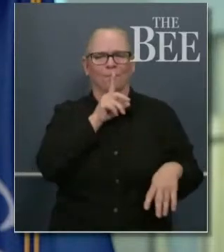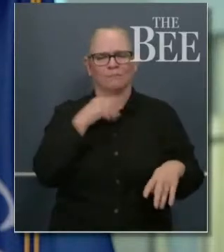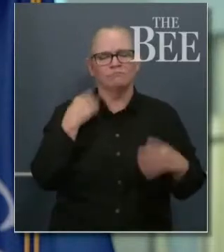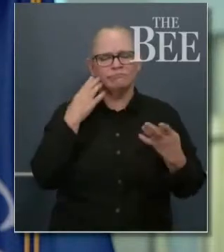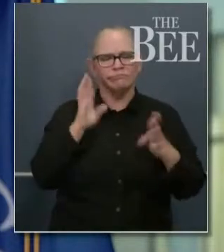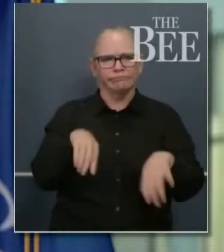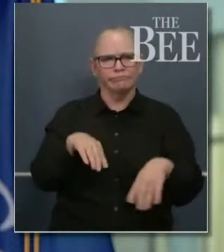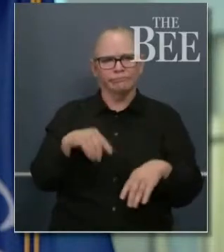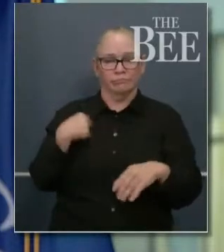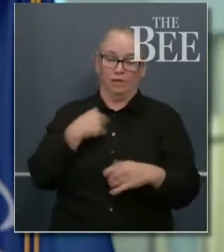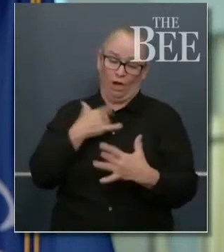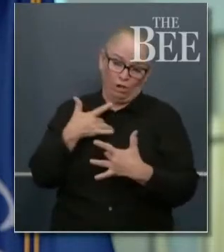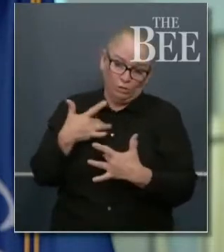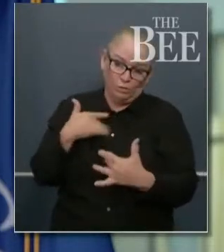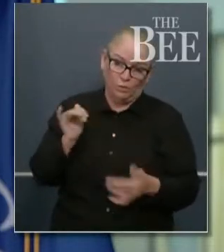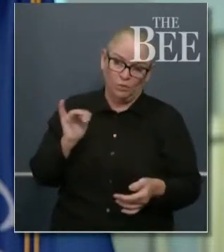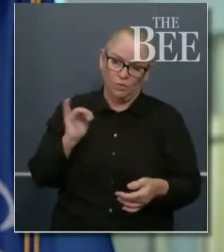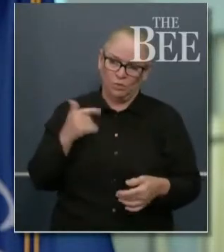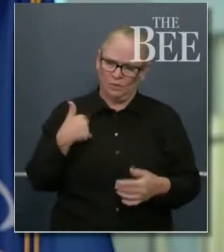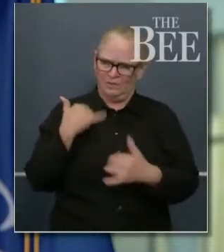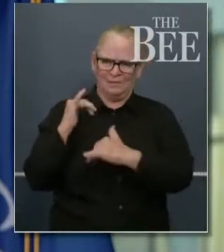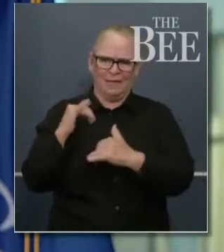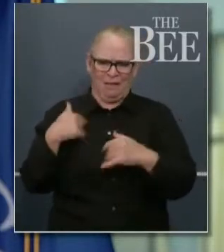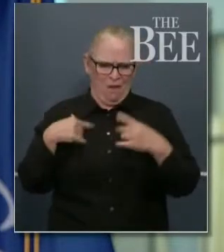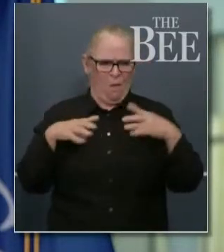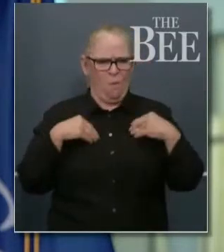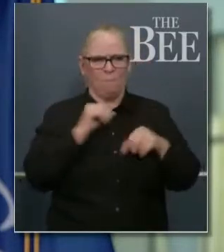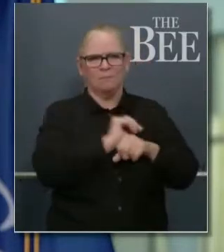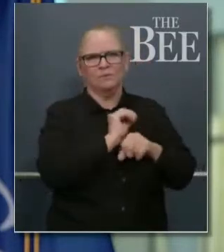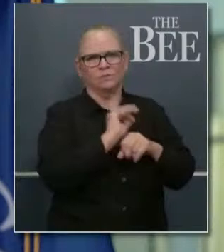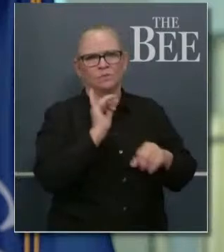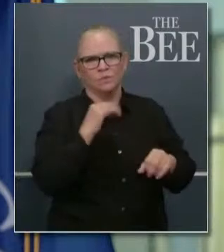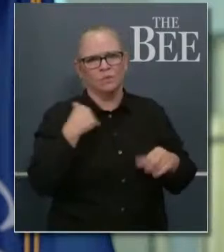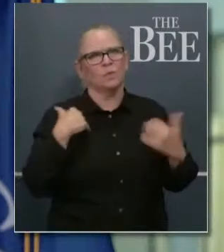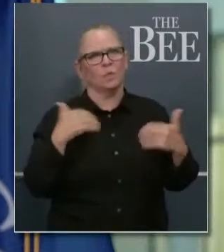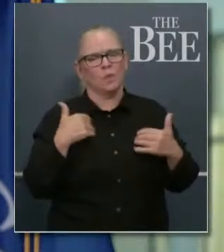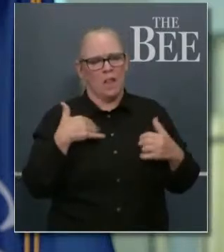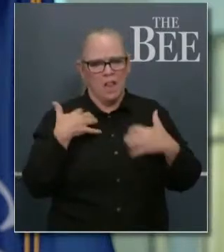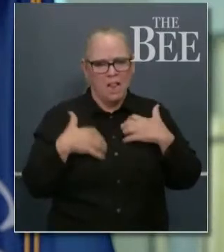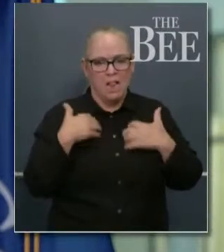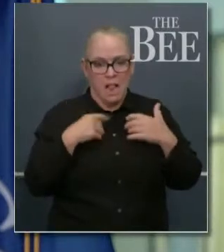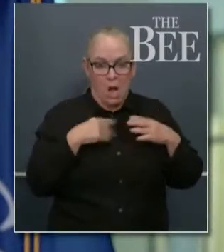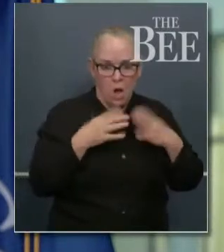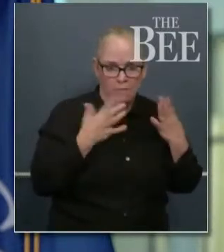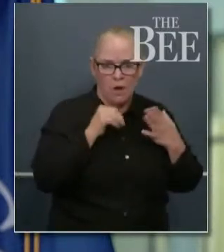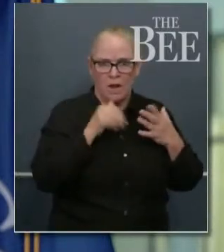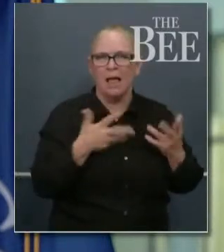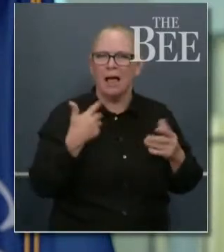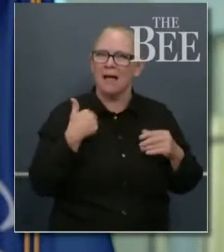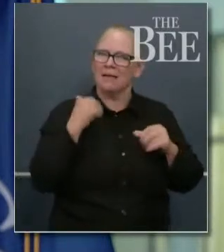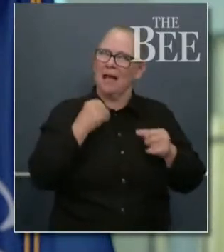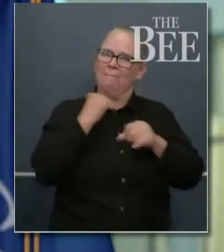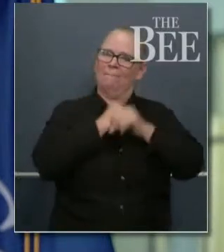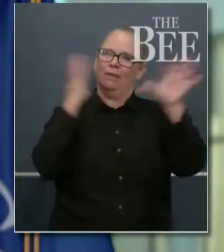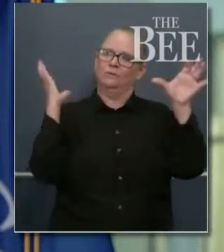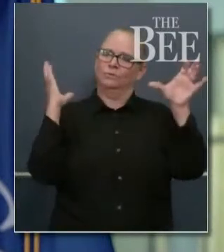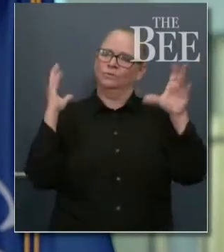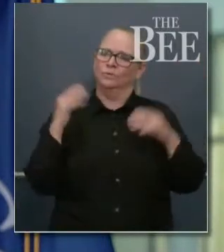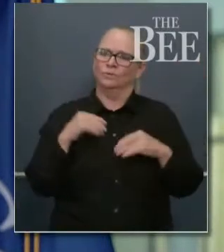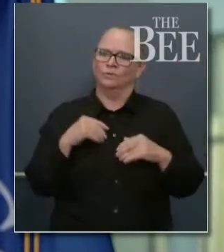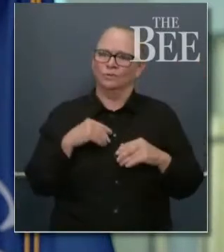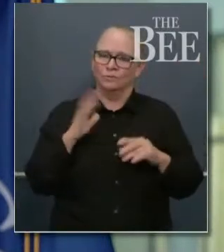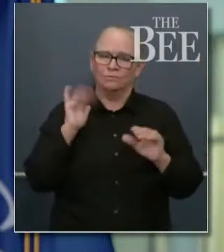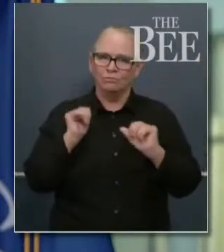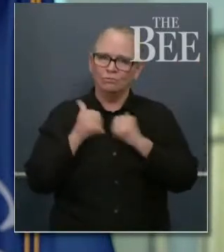as a former businessman myself, someone that is deeply steeped in understanding the challenges that restaurants have and retail have,